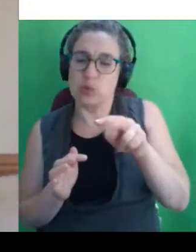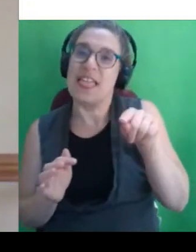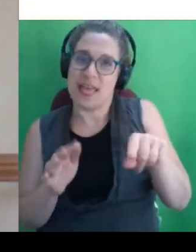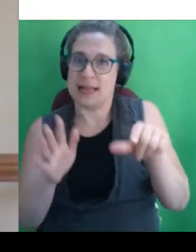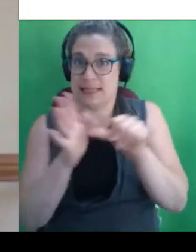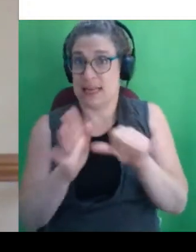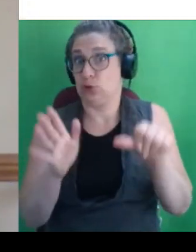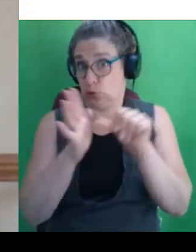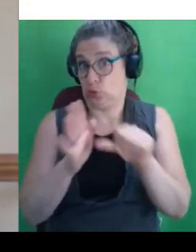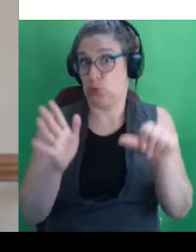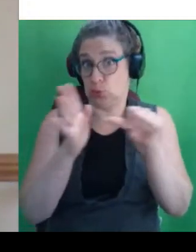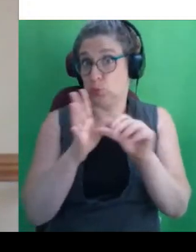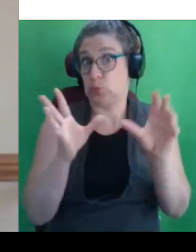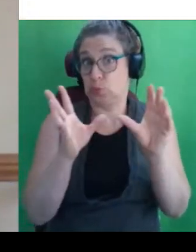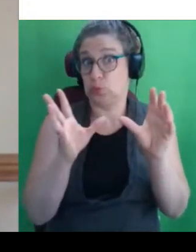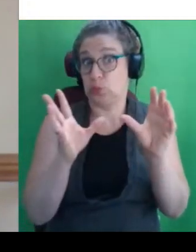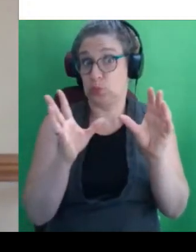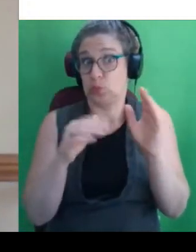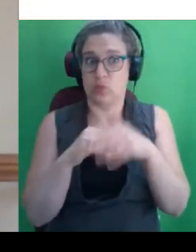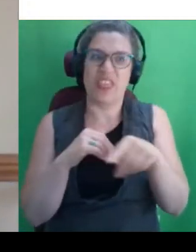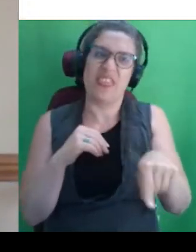with the use of spacers.